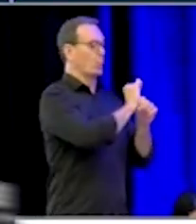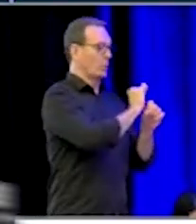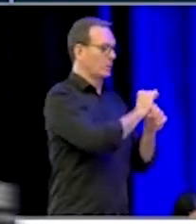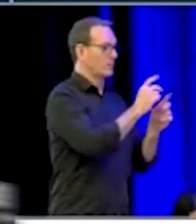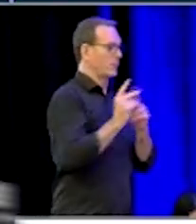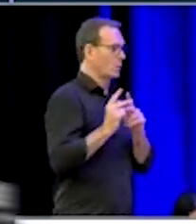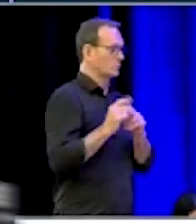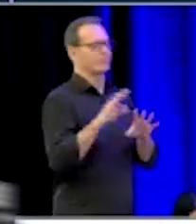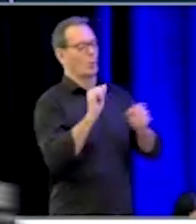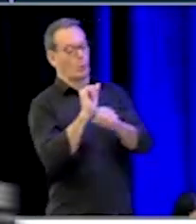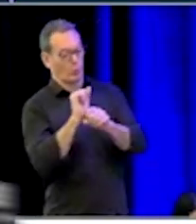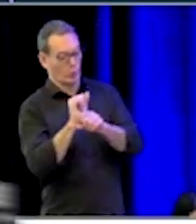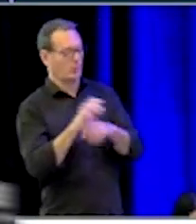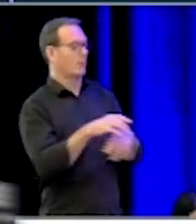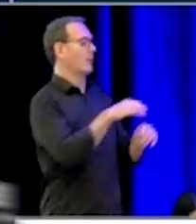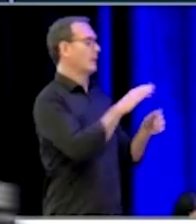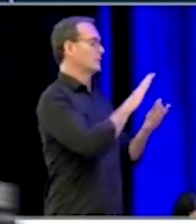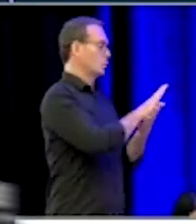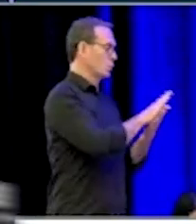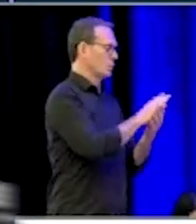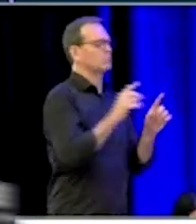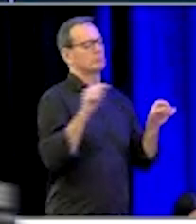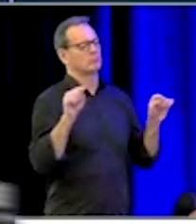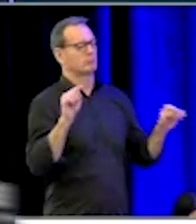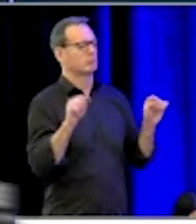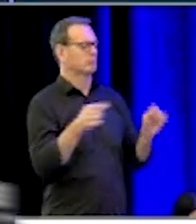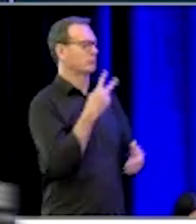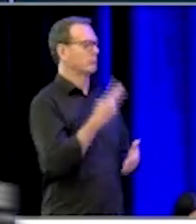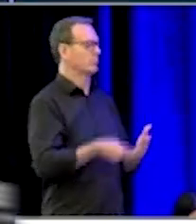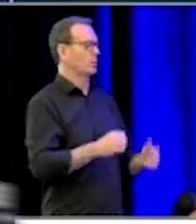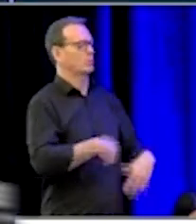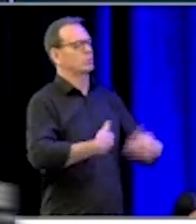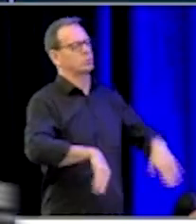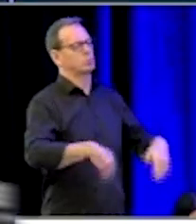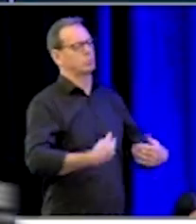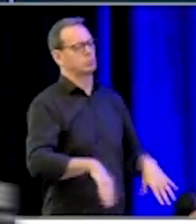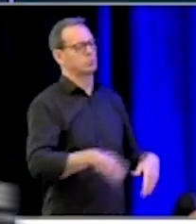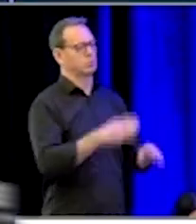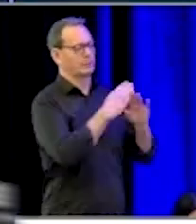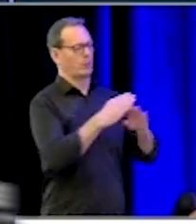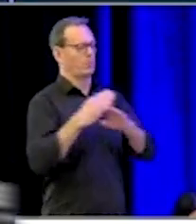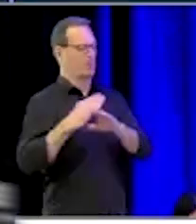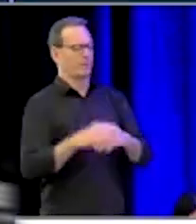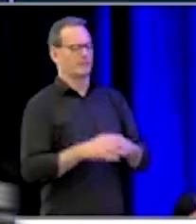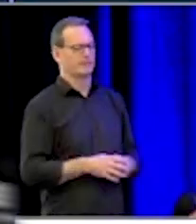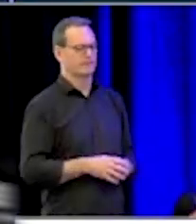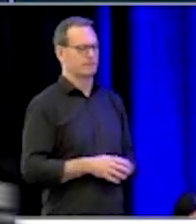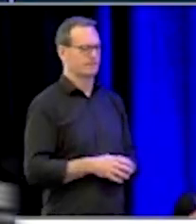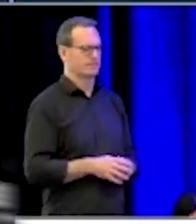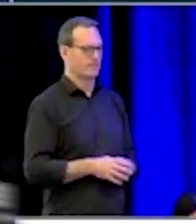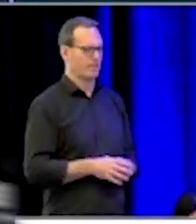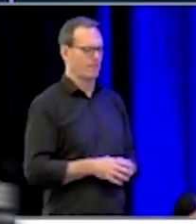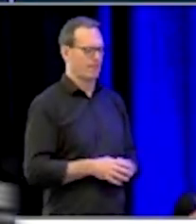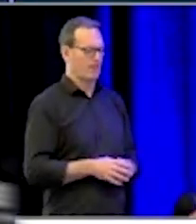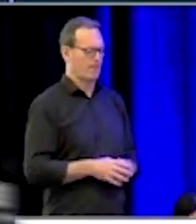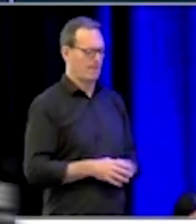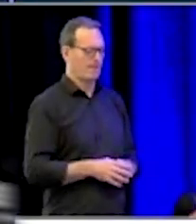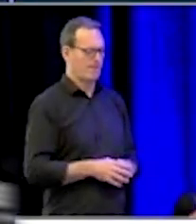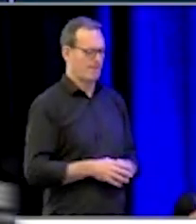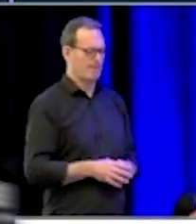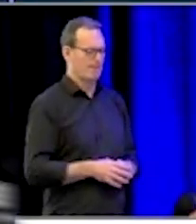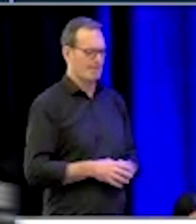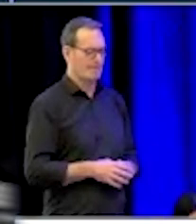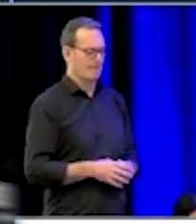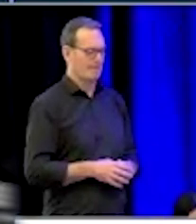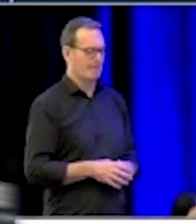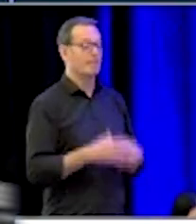research project, which has launched this month, surveys the educational, career, and long-term goals of post-secondary